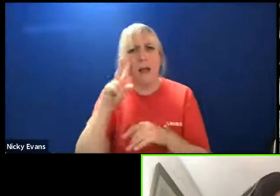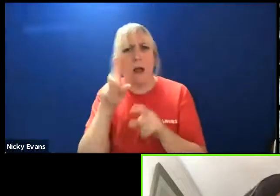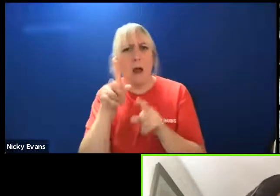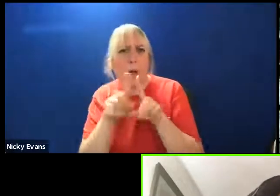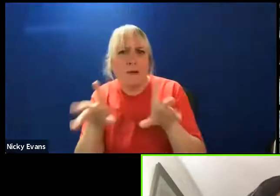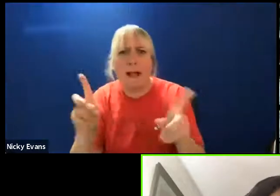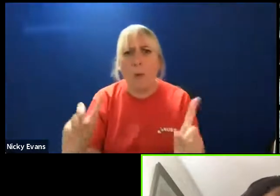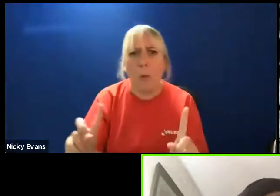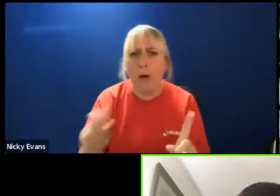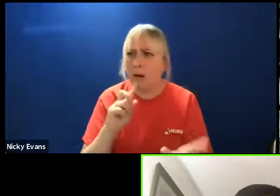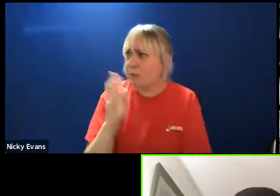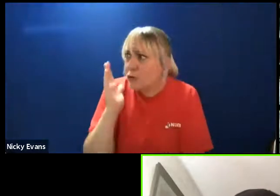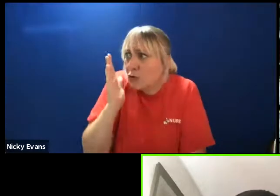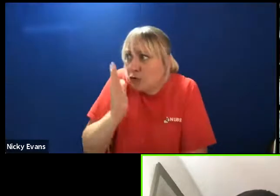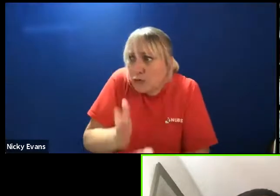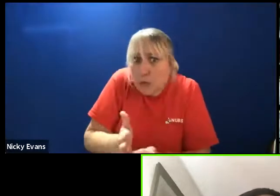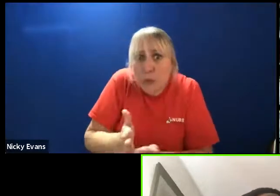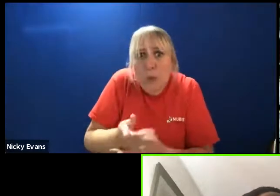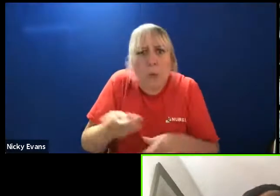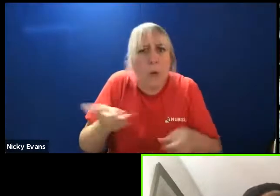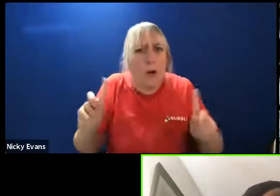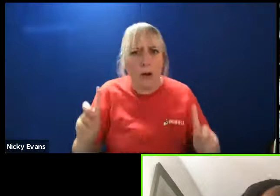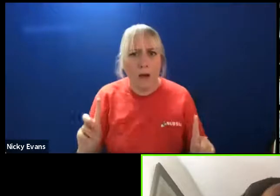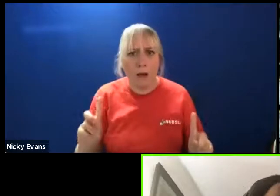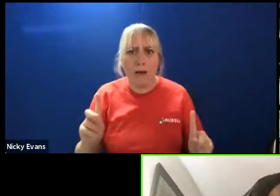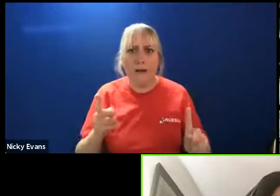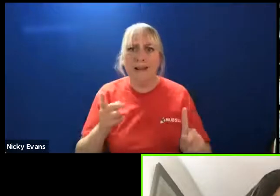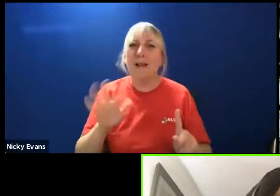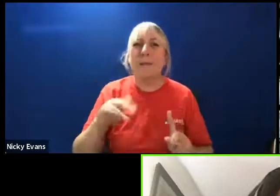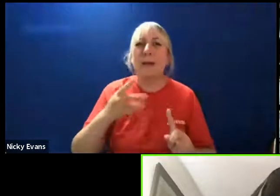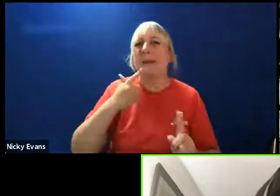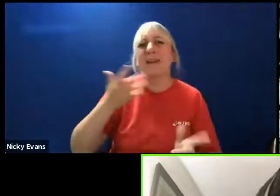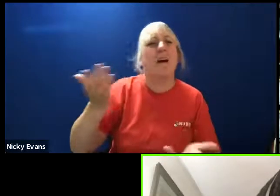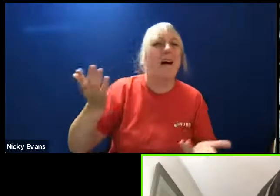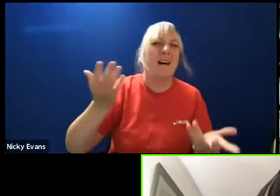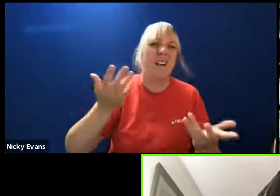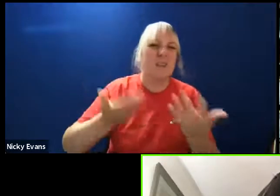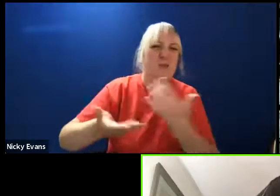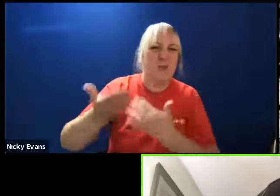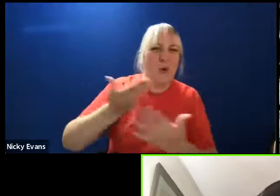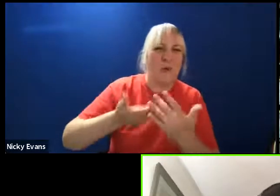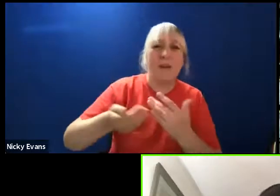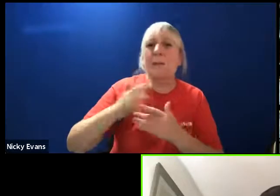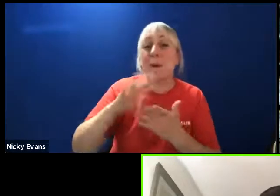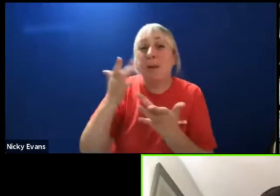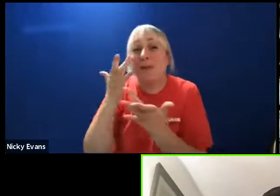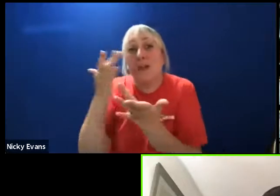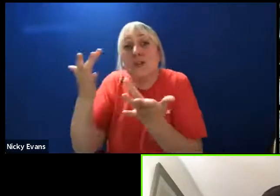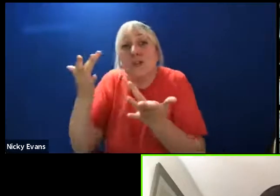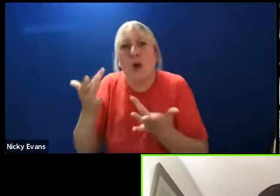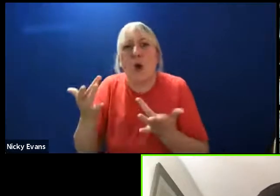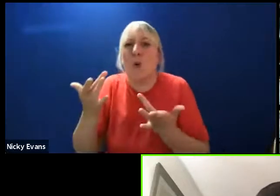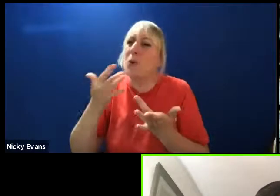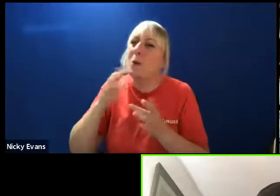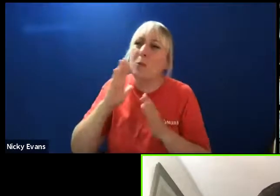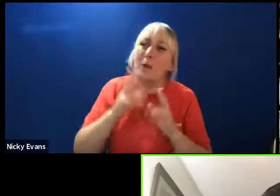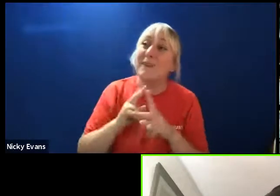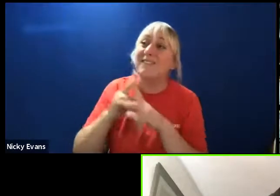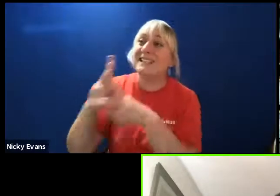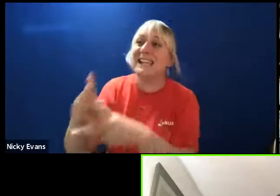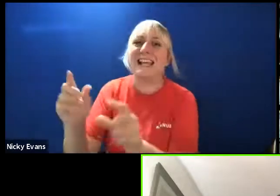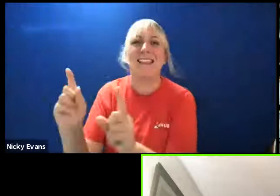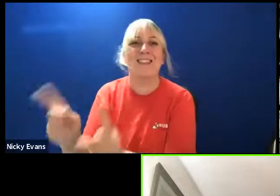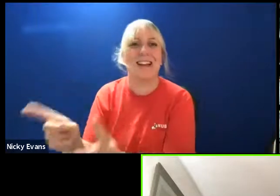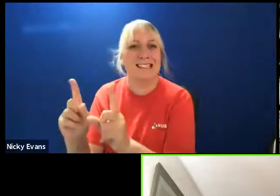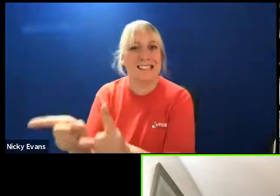really true? Is it something that we just hear when we go around on delegations, or is that something that ordinary people